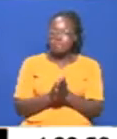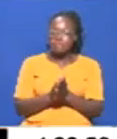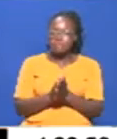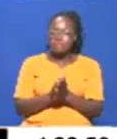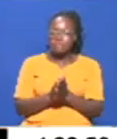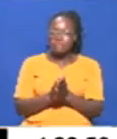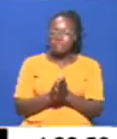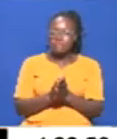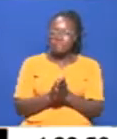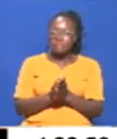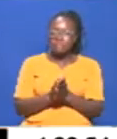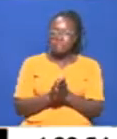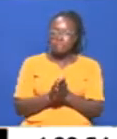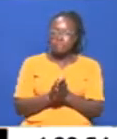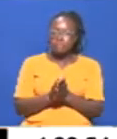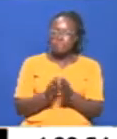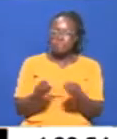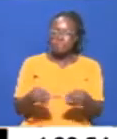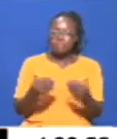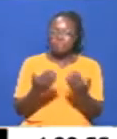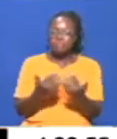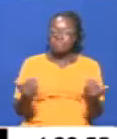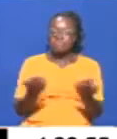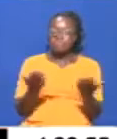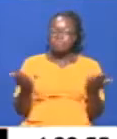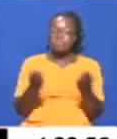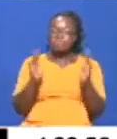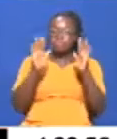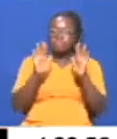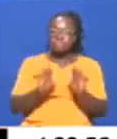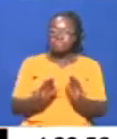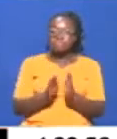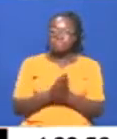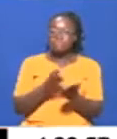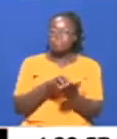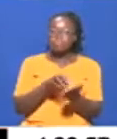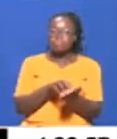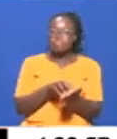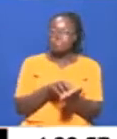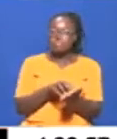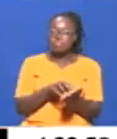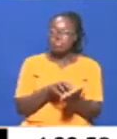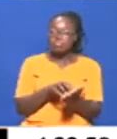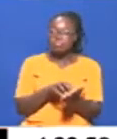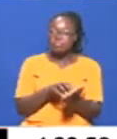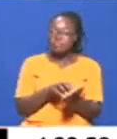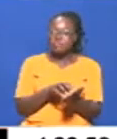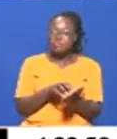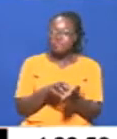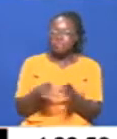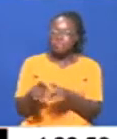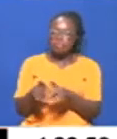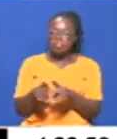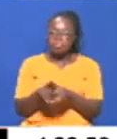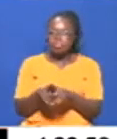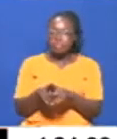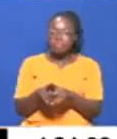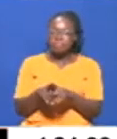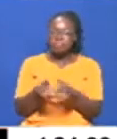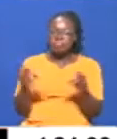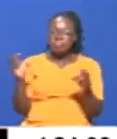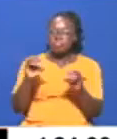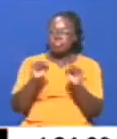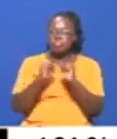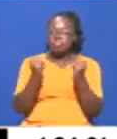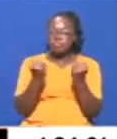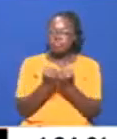moved to products where necessary. So that is the position for AMREV and also the position for the civil society organization, that we